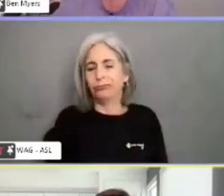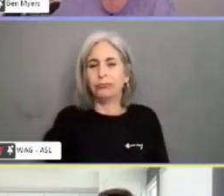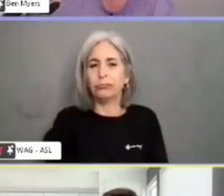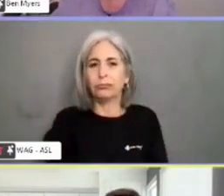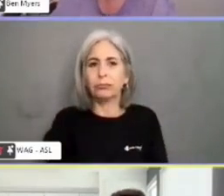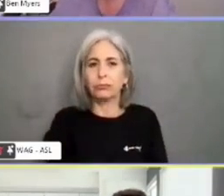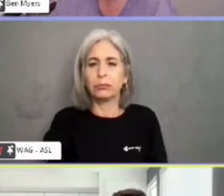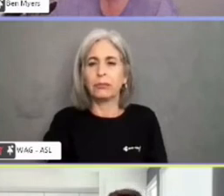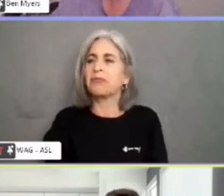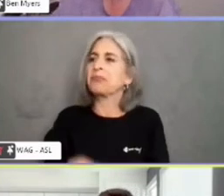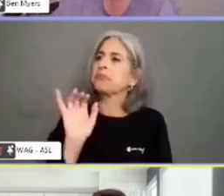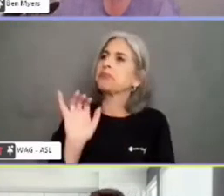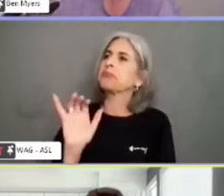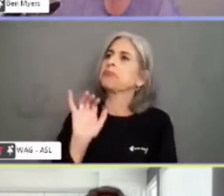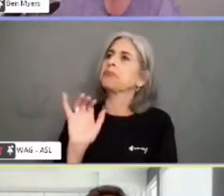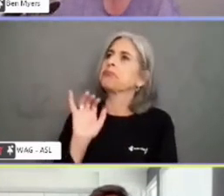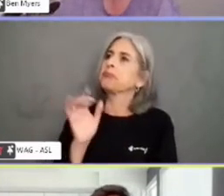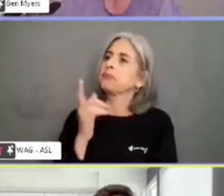All